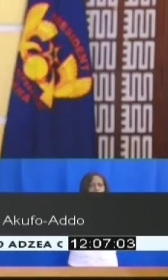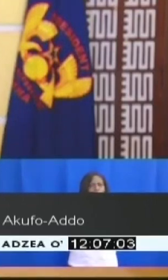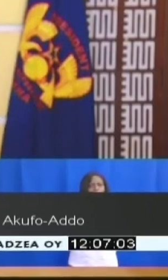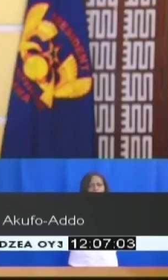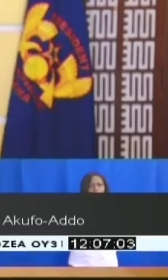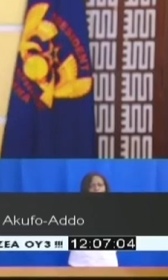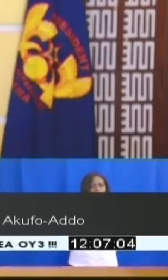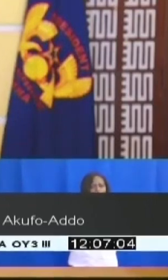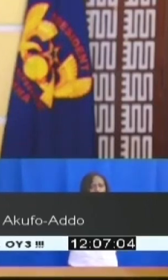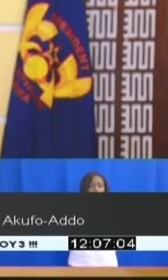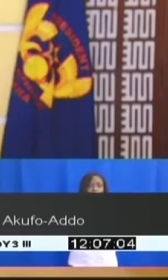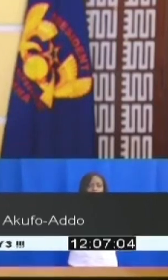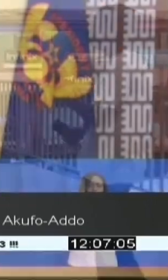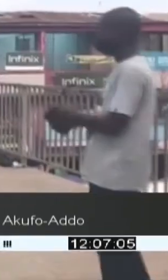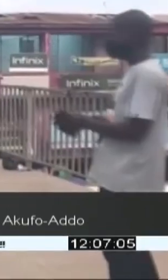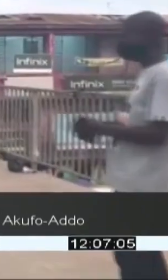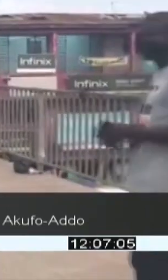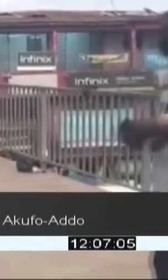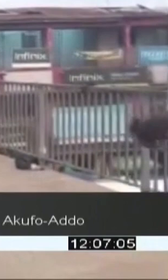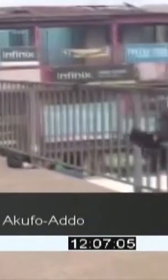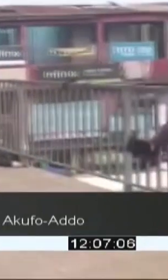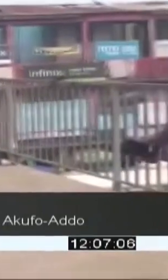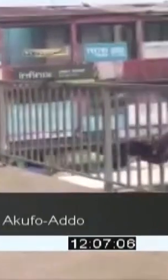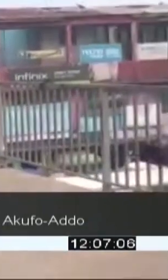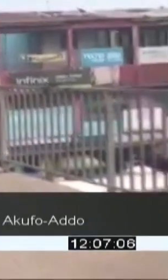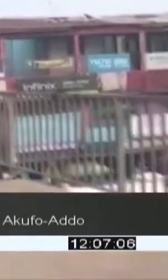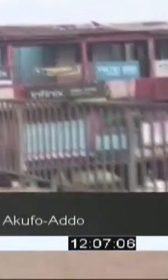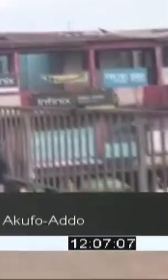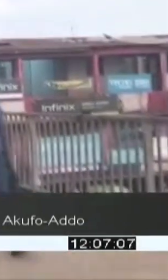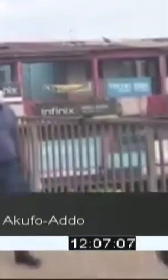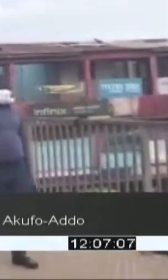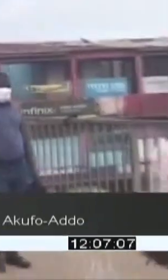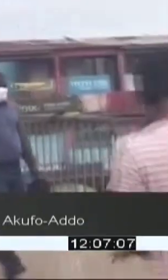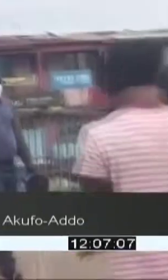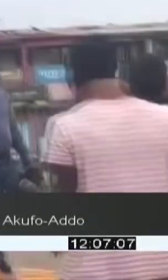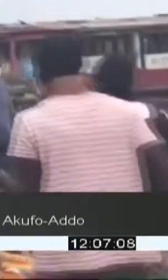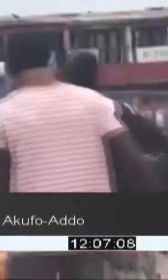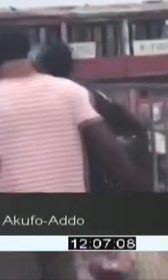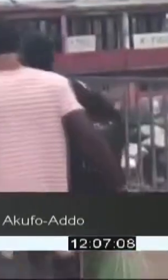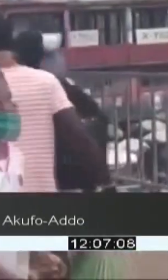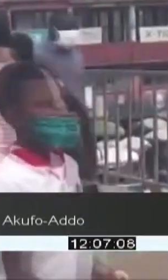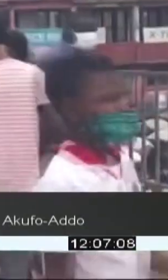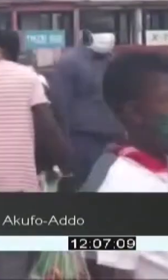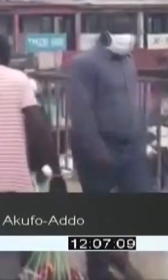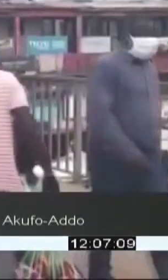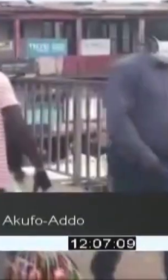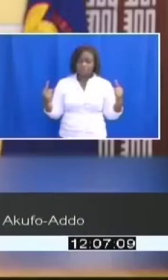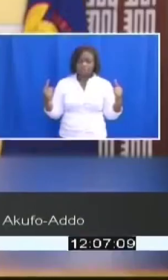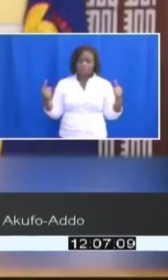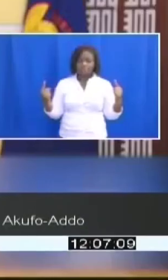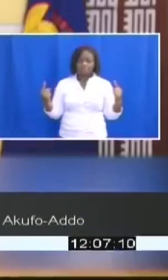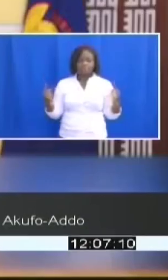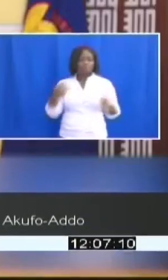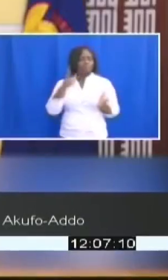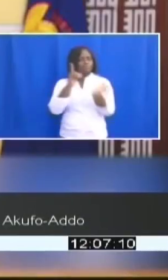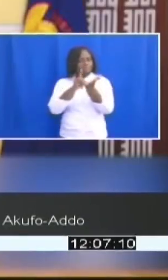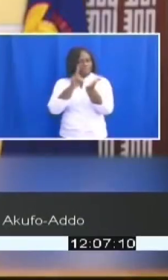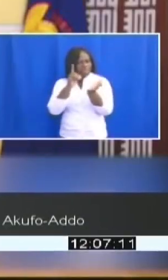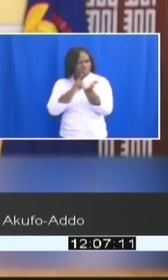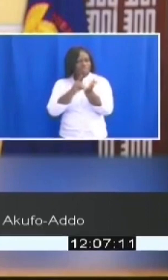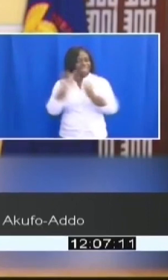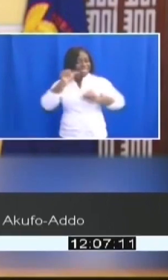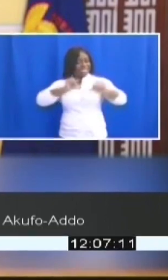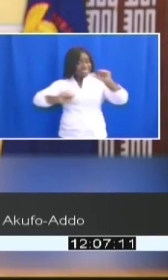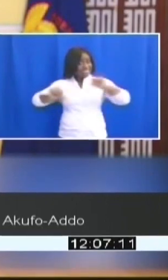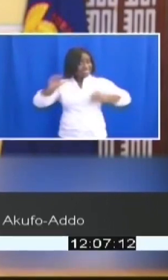sesei wonom a sharp police fo se obi biara won hye nose mask bi no wonom enkyre no with the doctors and